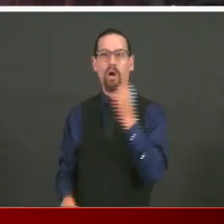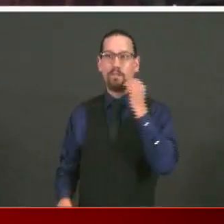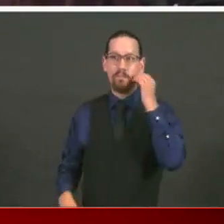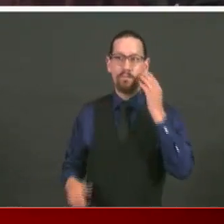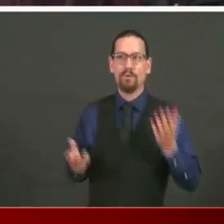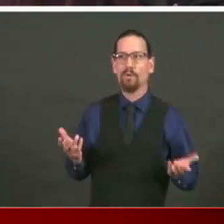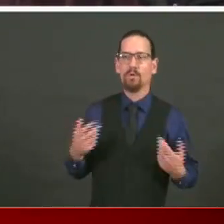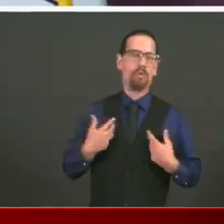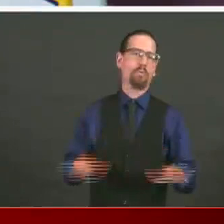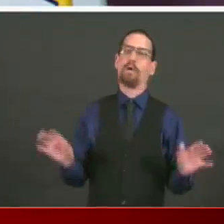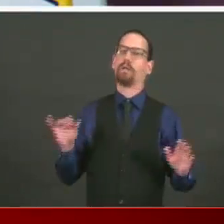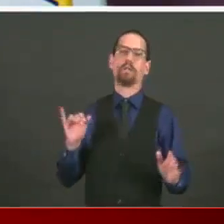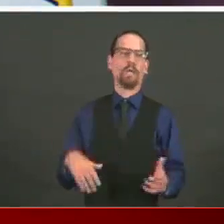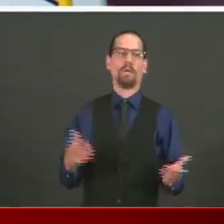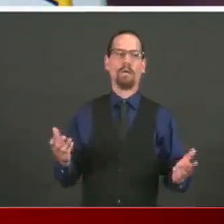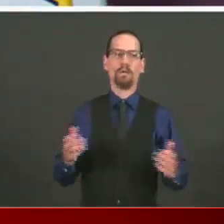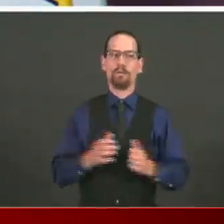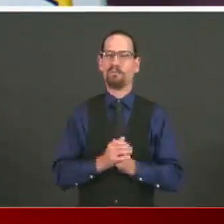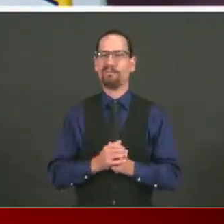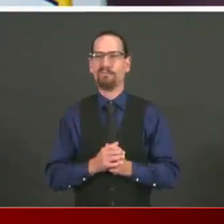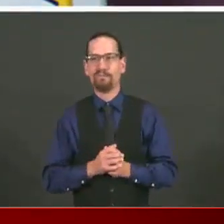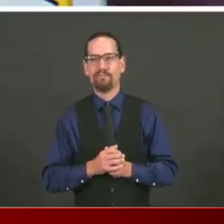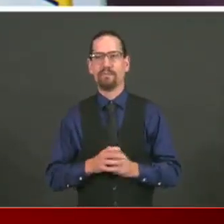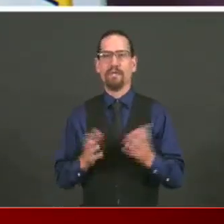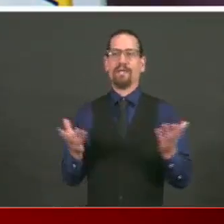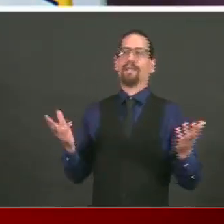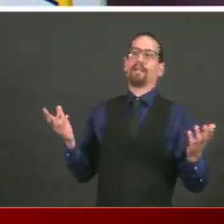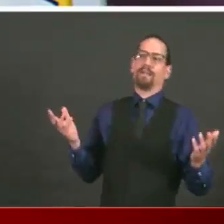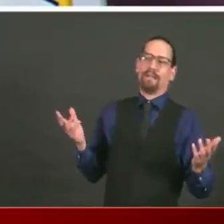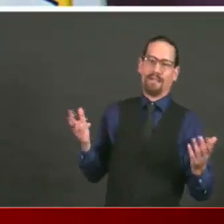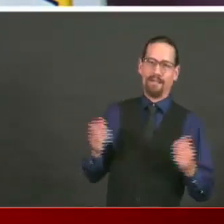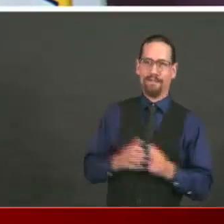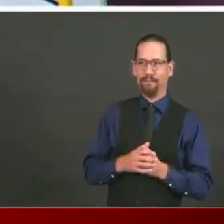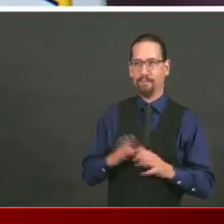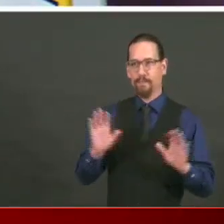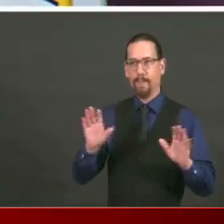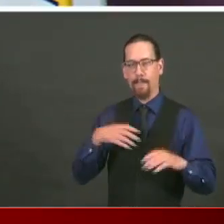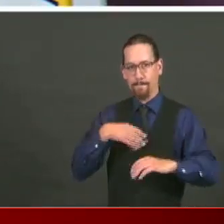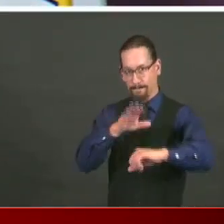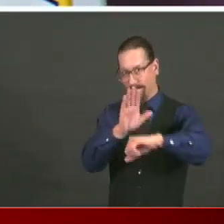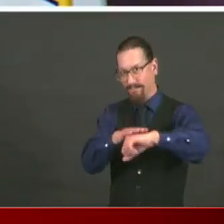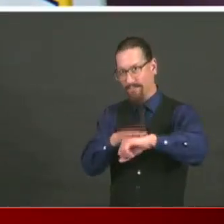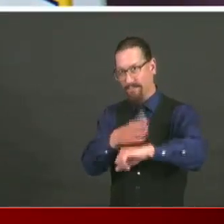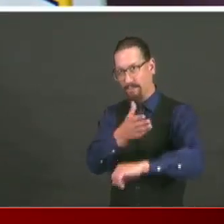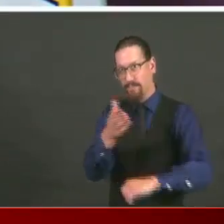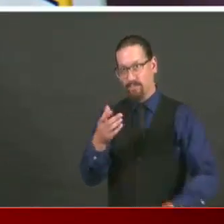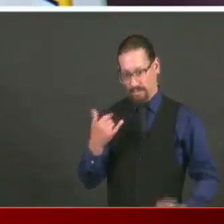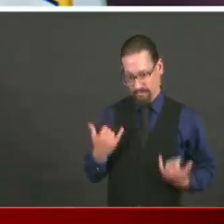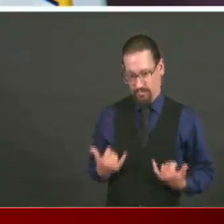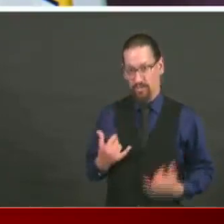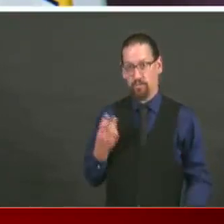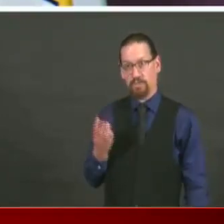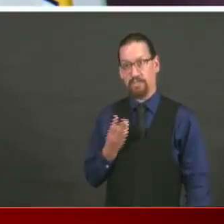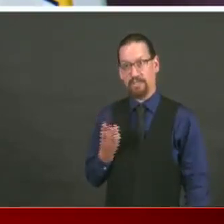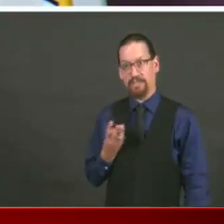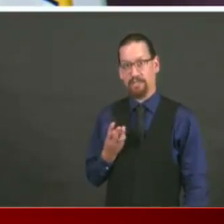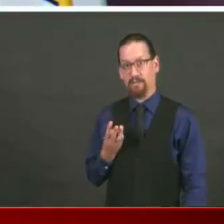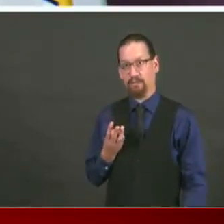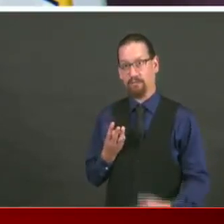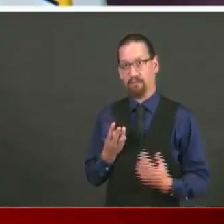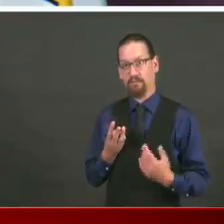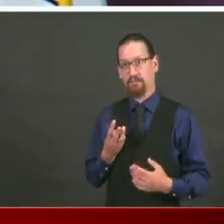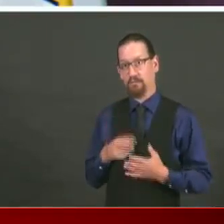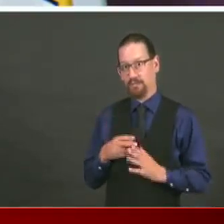It's Wednesday to make a new plan. So that's why I'm telling you on Wednesday that chances are you're not going to get a